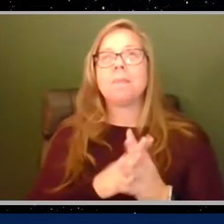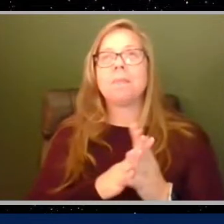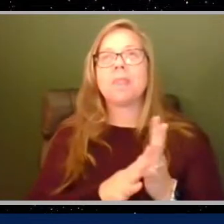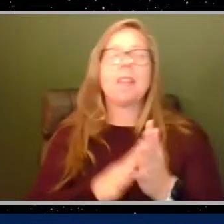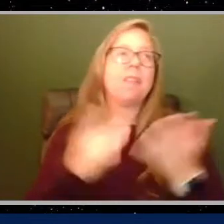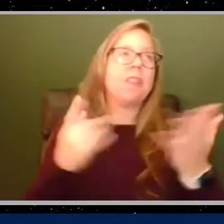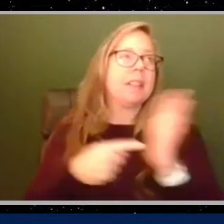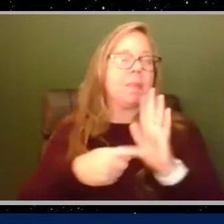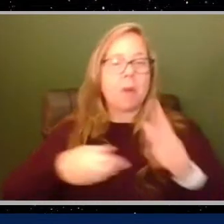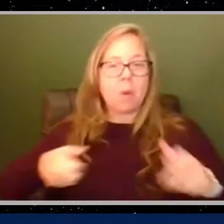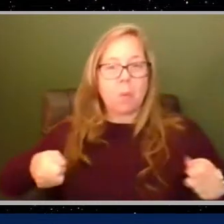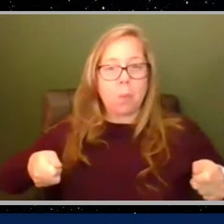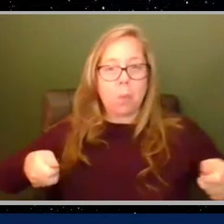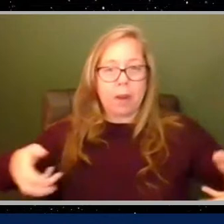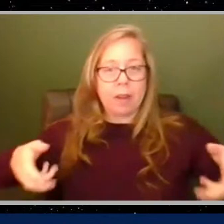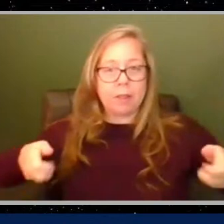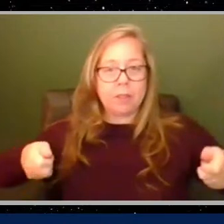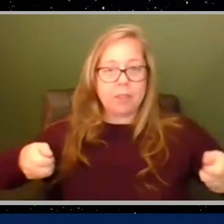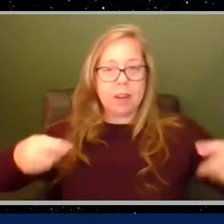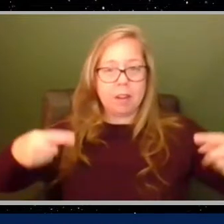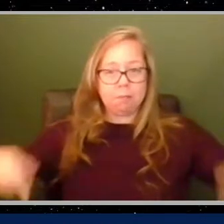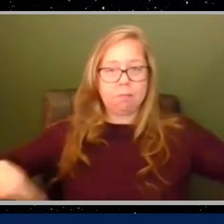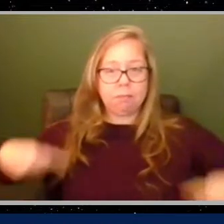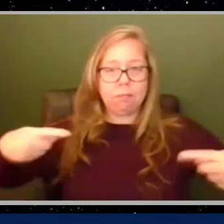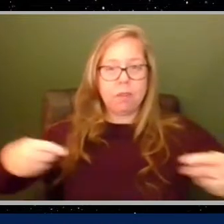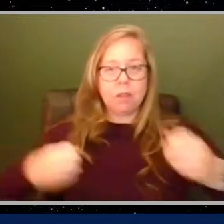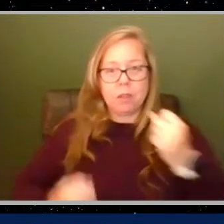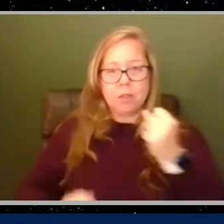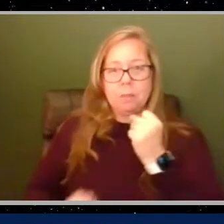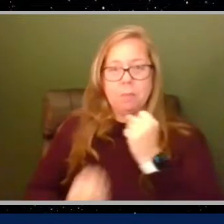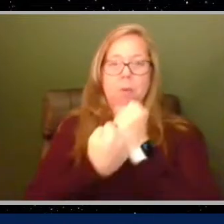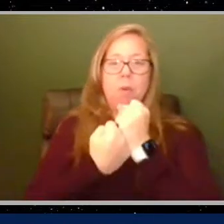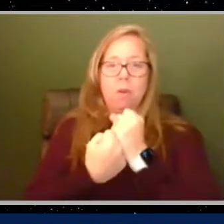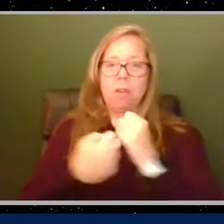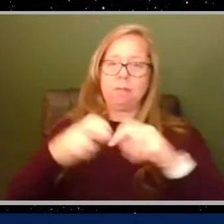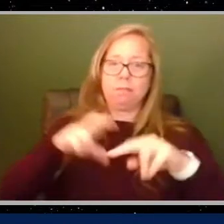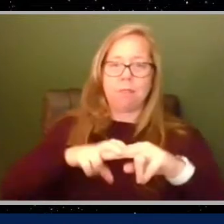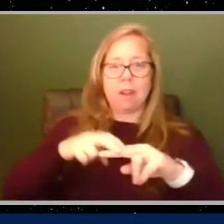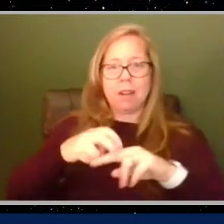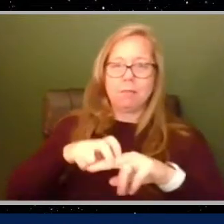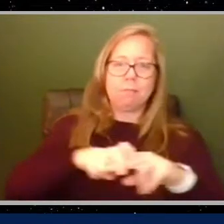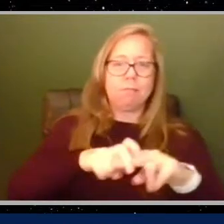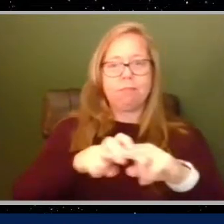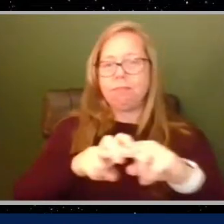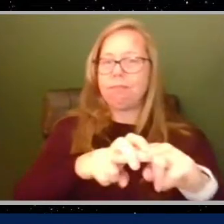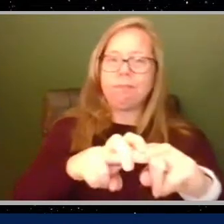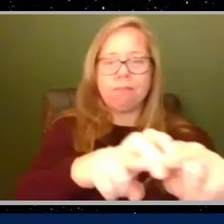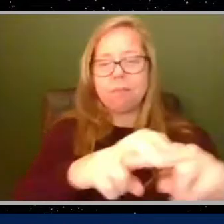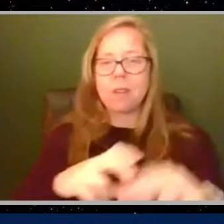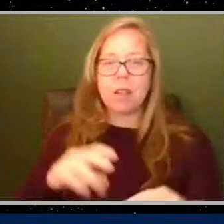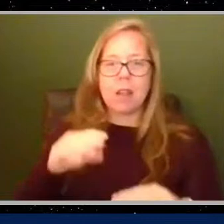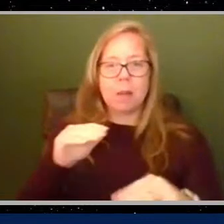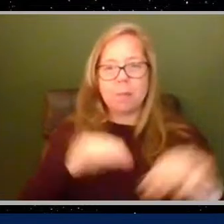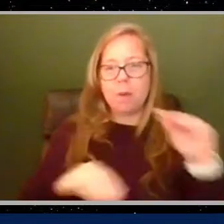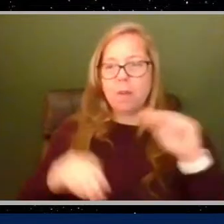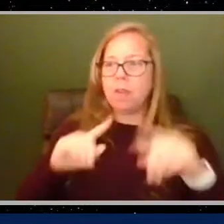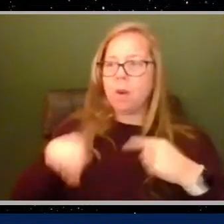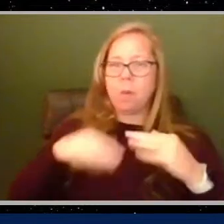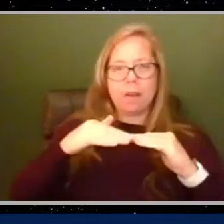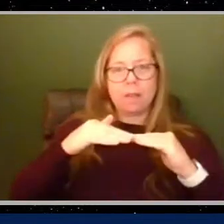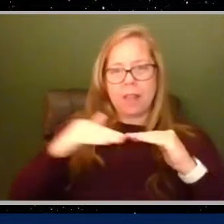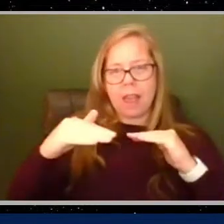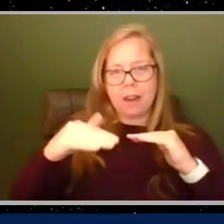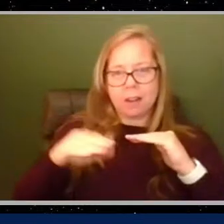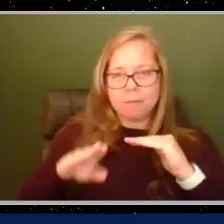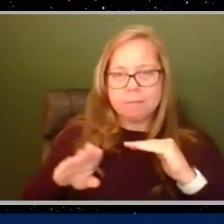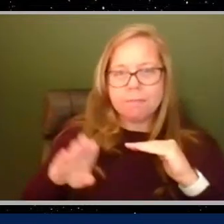wheelchair, right? And it's designed to support you, keep you up off the ground, let you move around to different areas when you have flat areas and ramps and things